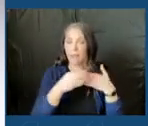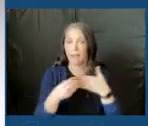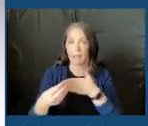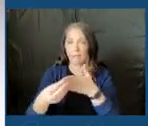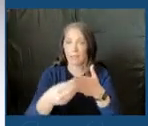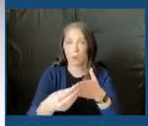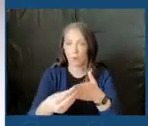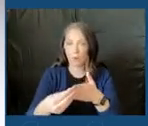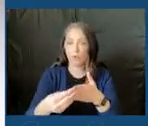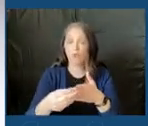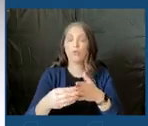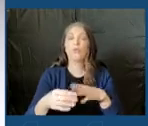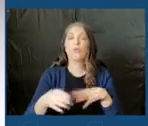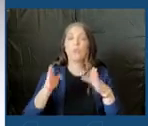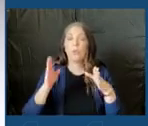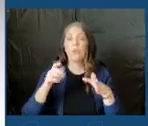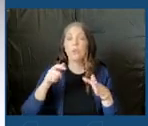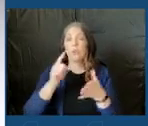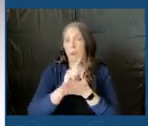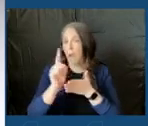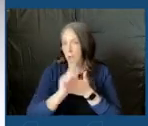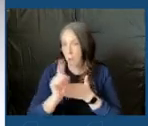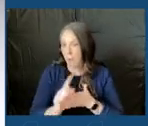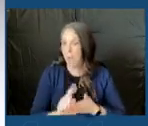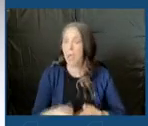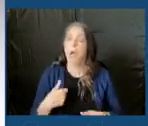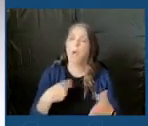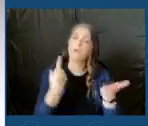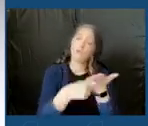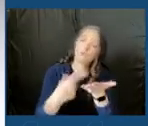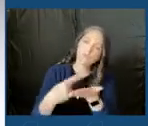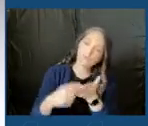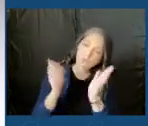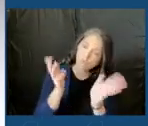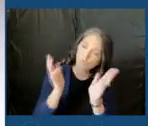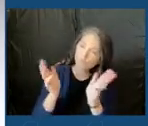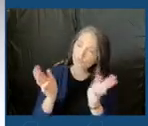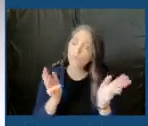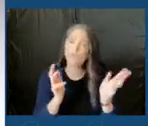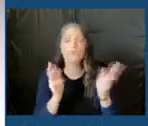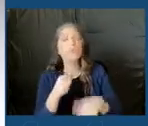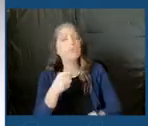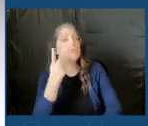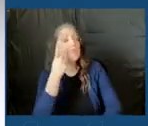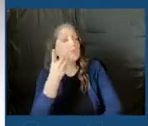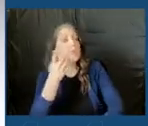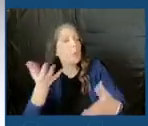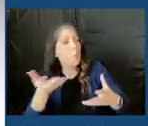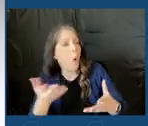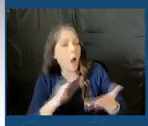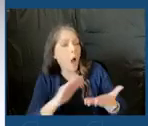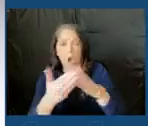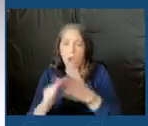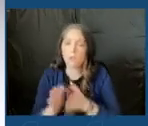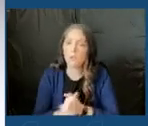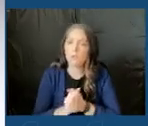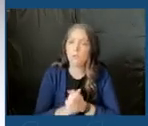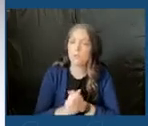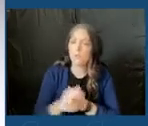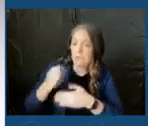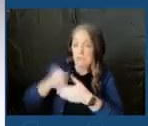talk to them about the work that they do, the sights that they see when they're in the community, when they're in the streets talking to their neighbors. And